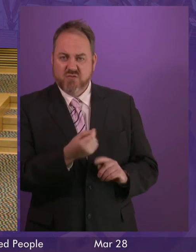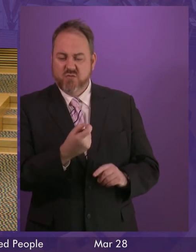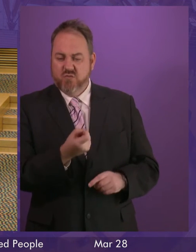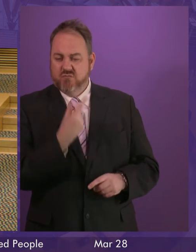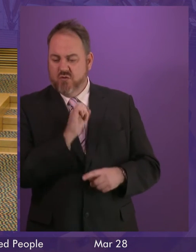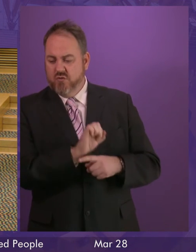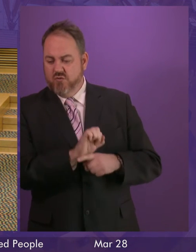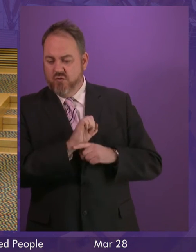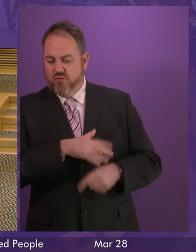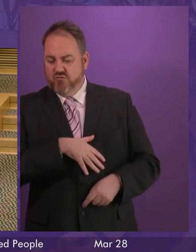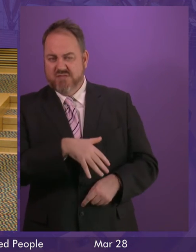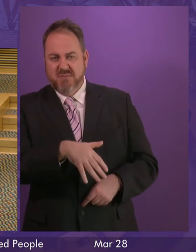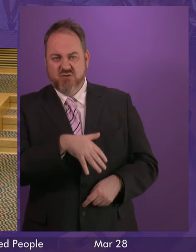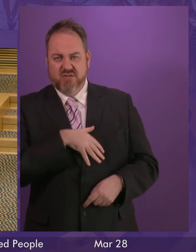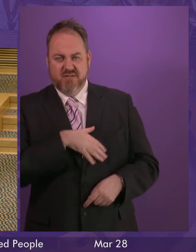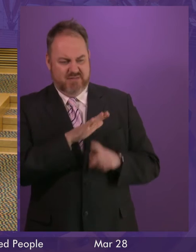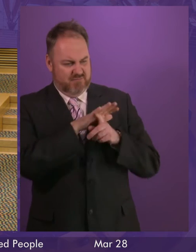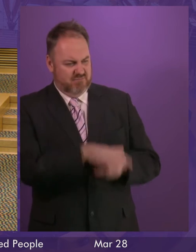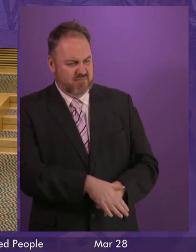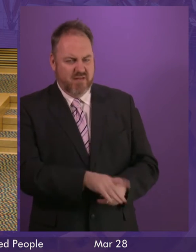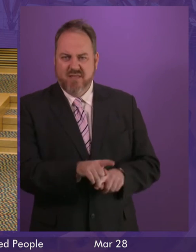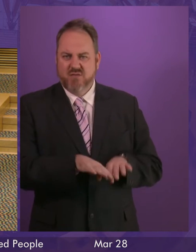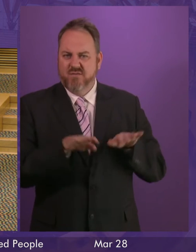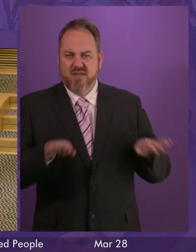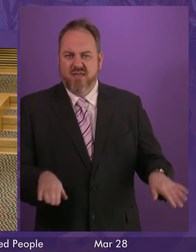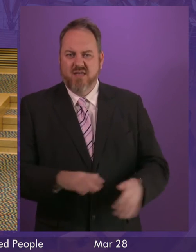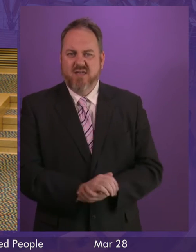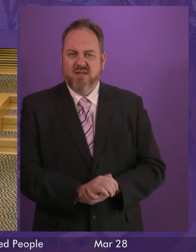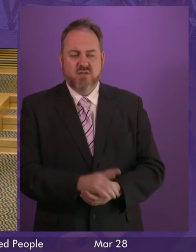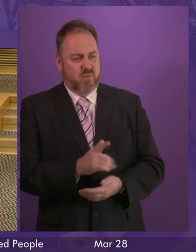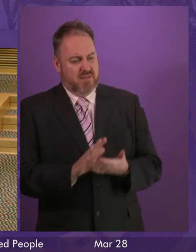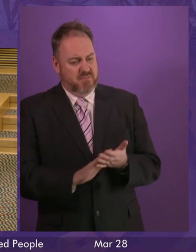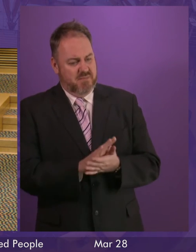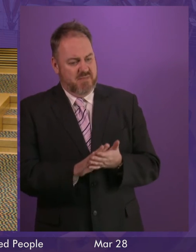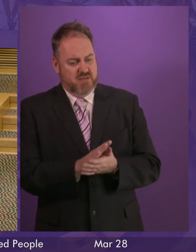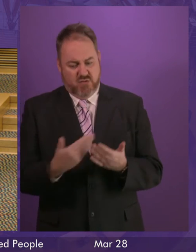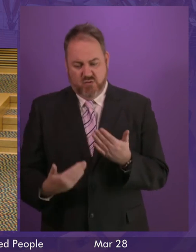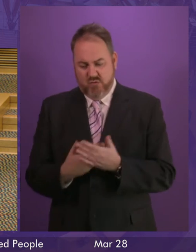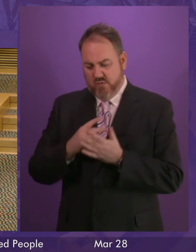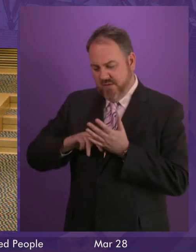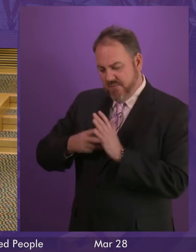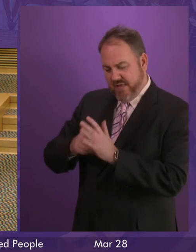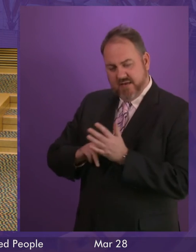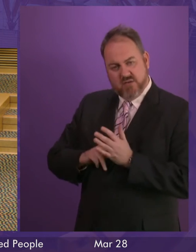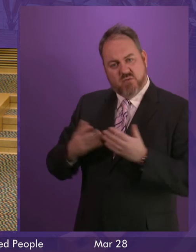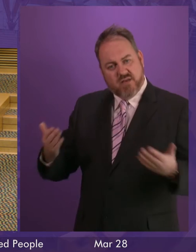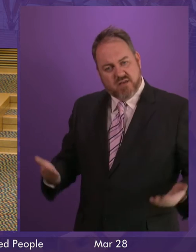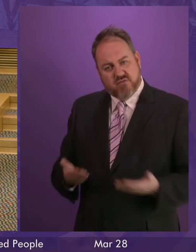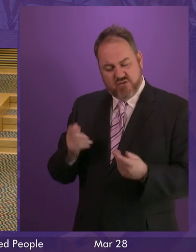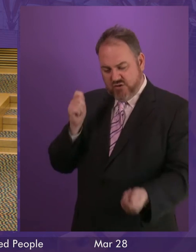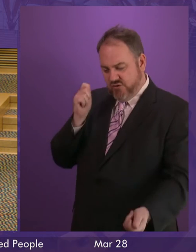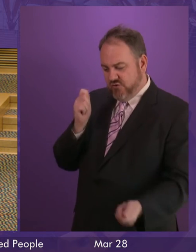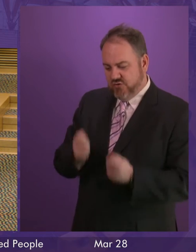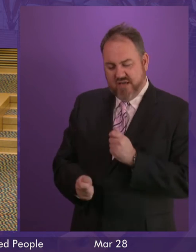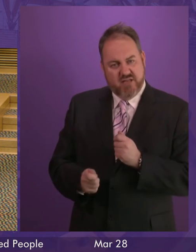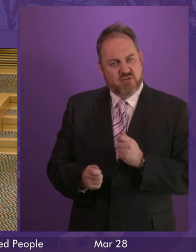become parents. This just simply is the That framework is an exciting opportunity for us to collaborate and work together to make real change happen